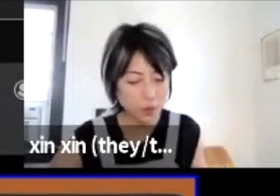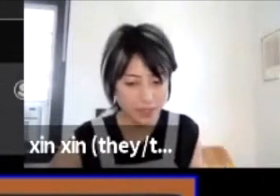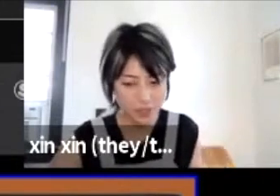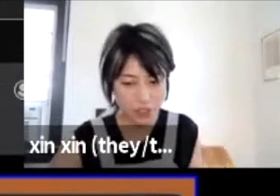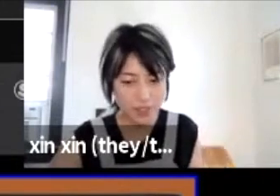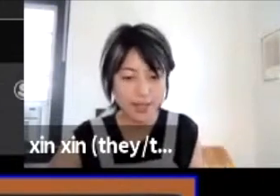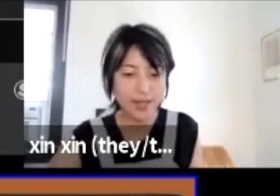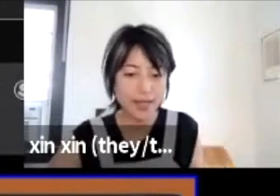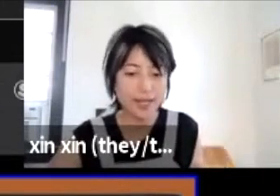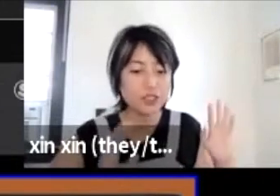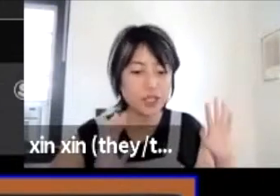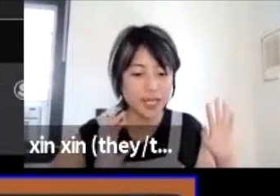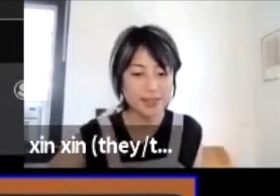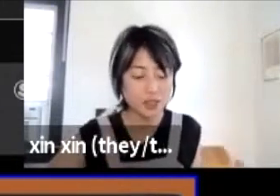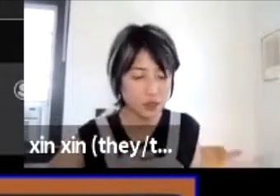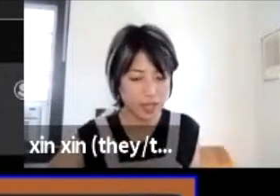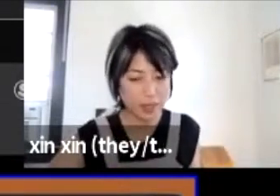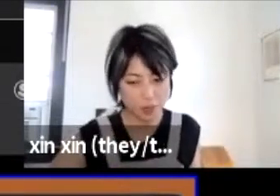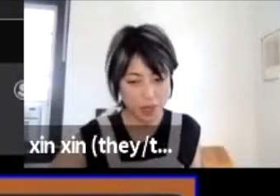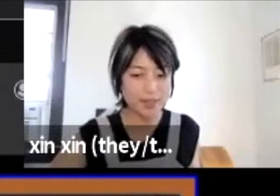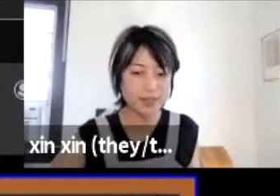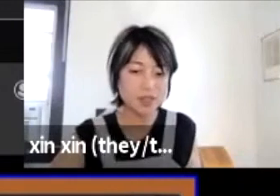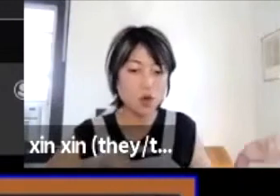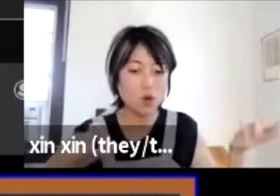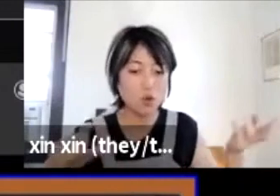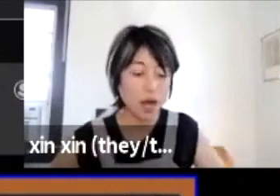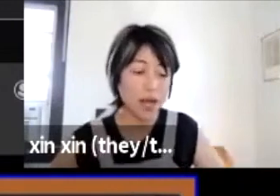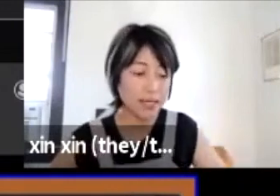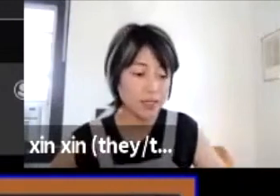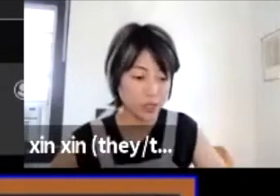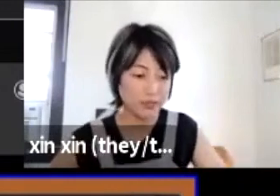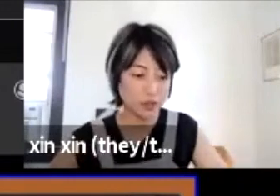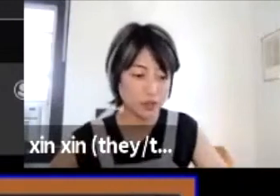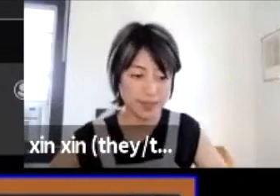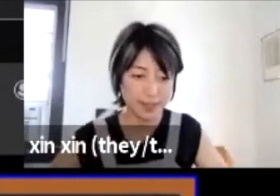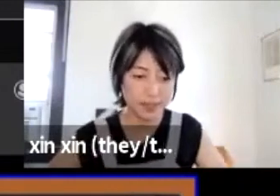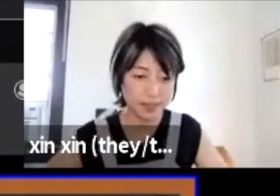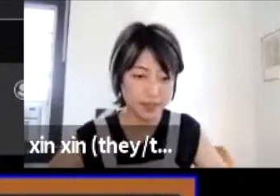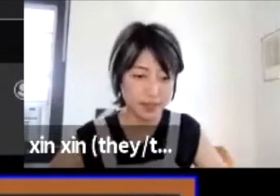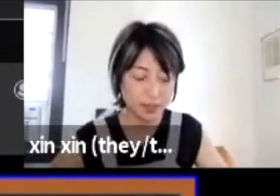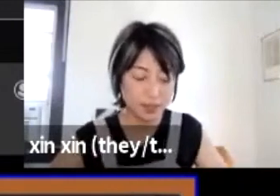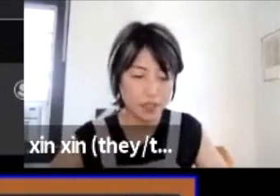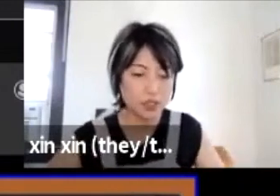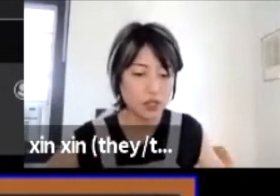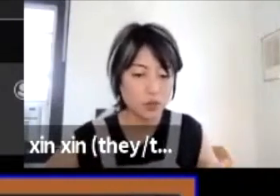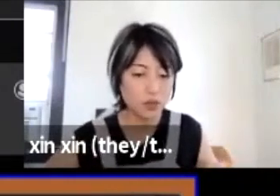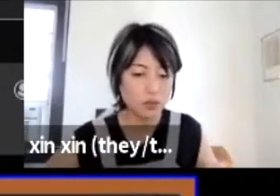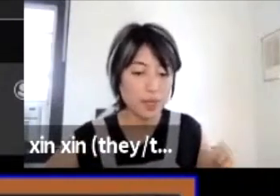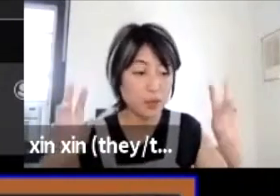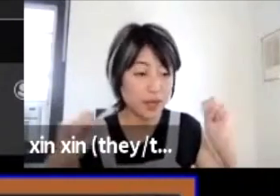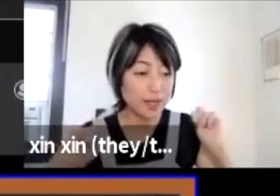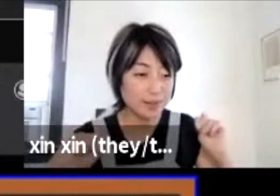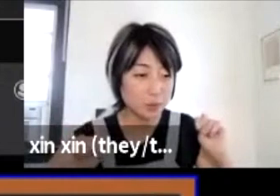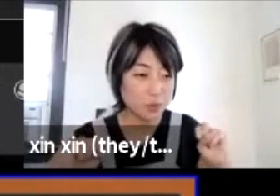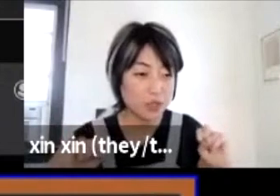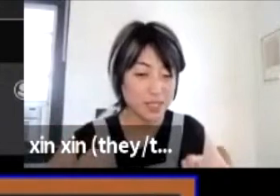come to a decision, enter S to stop the process or Y to give your consent. So by